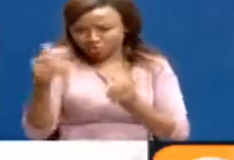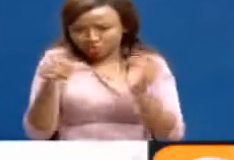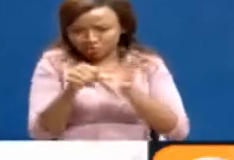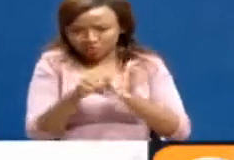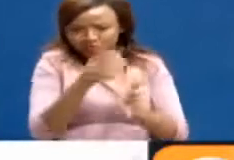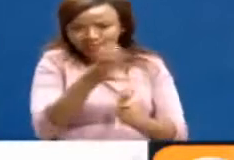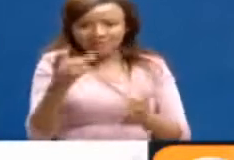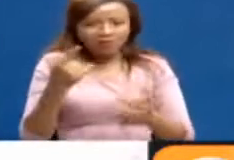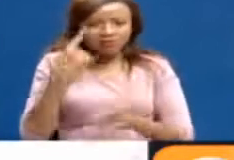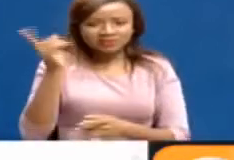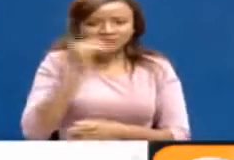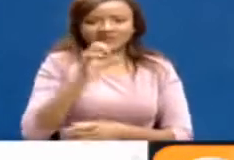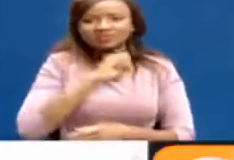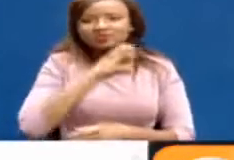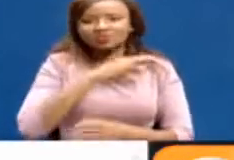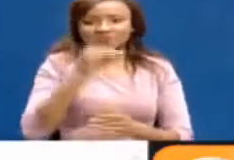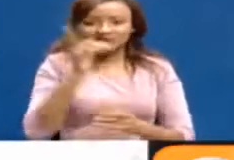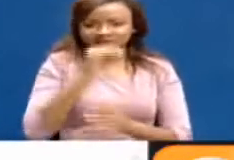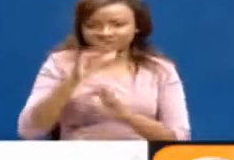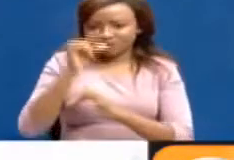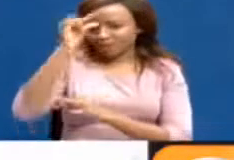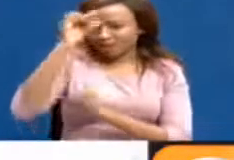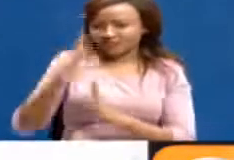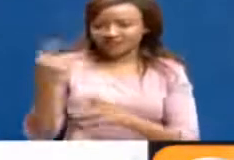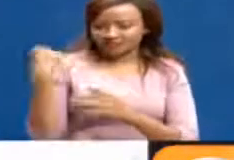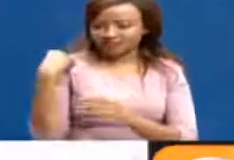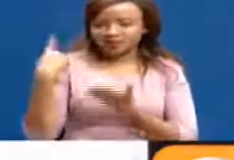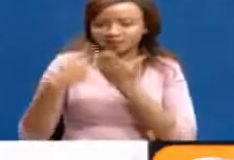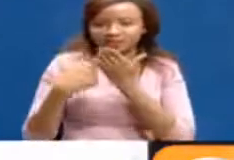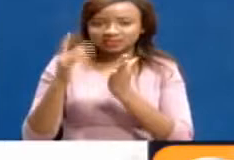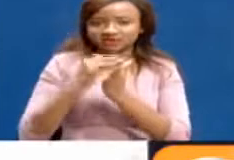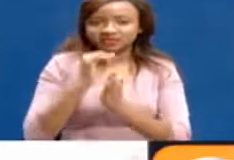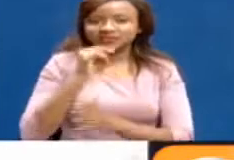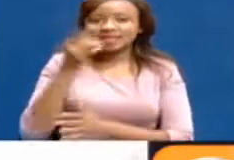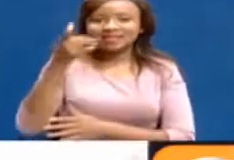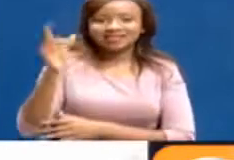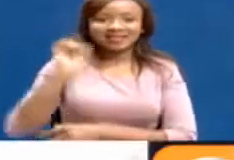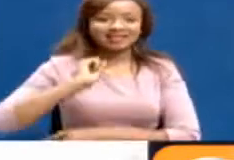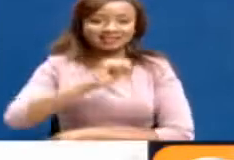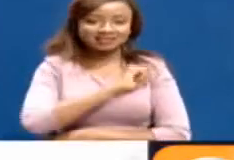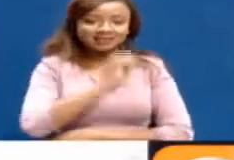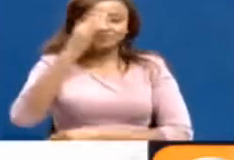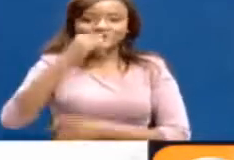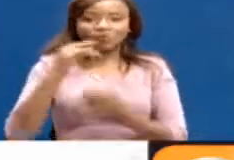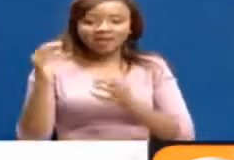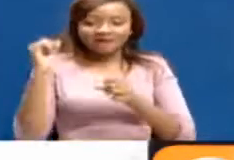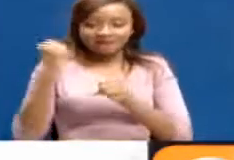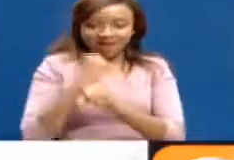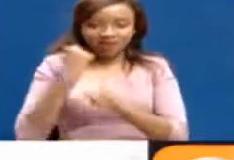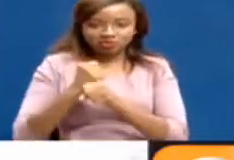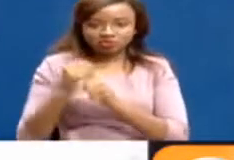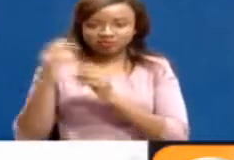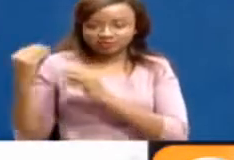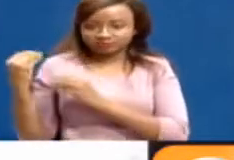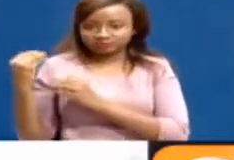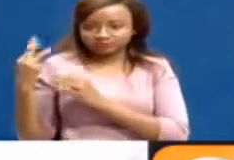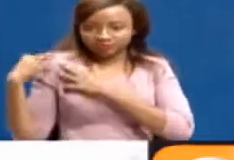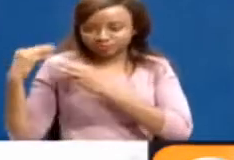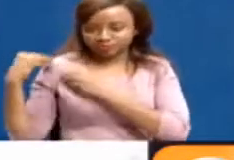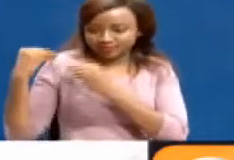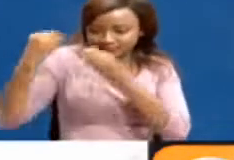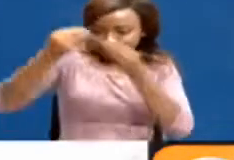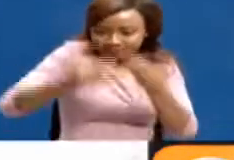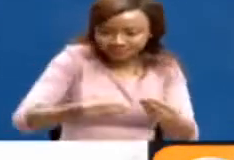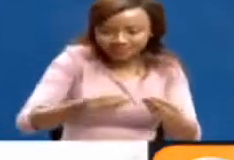We've seen some complaints from the governor. These are things that we discussed yesterday in the Senate, because the transfer of functions must be done legally. It must be